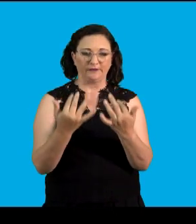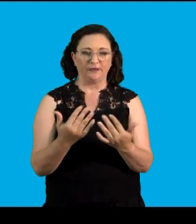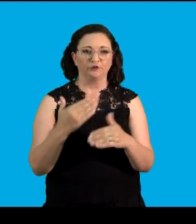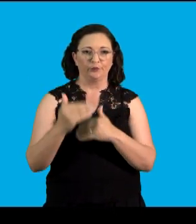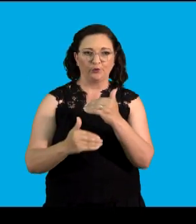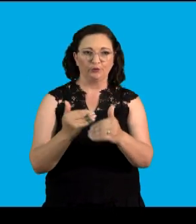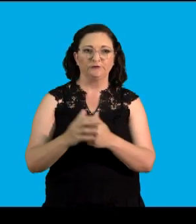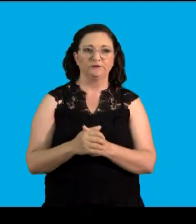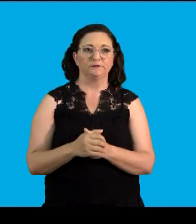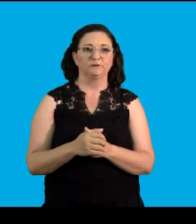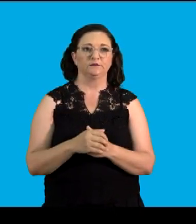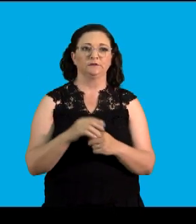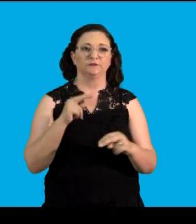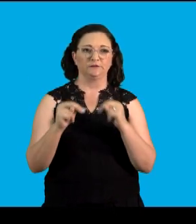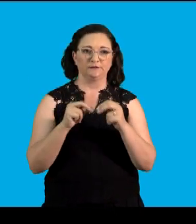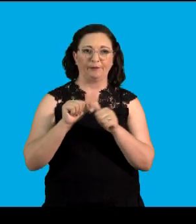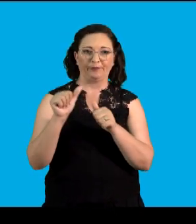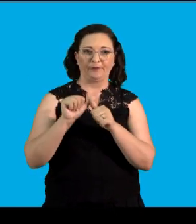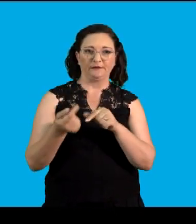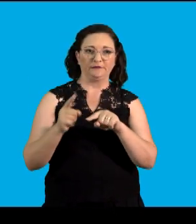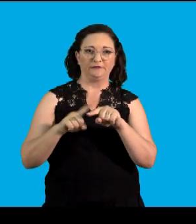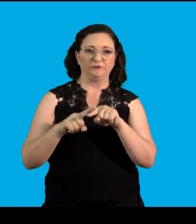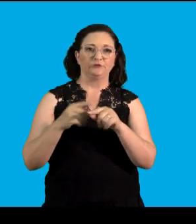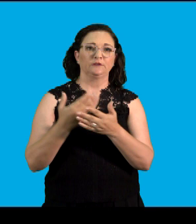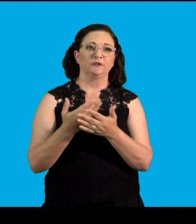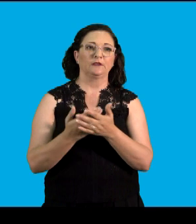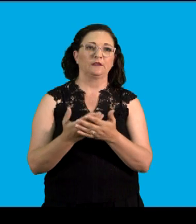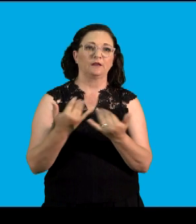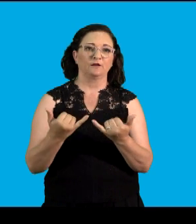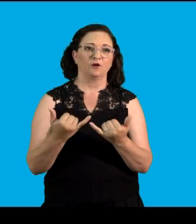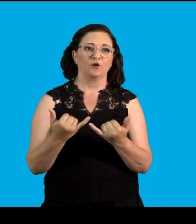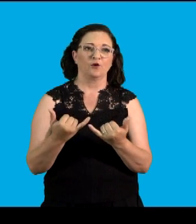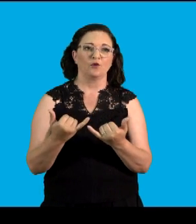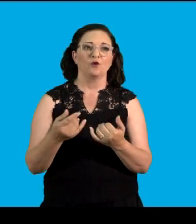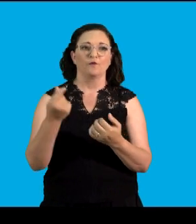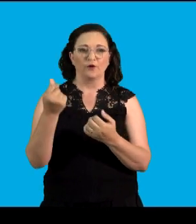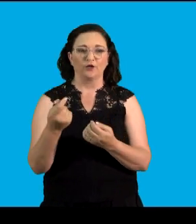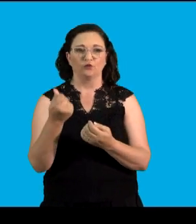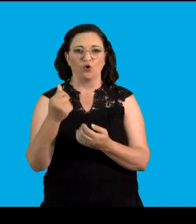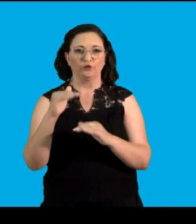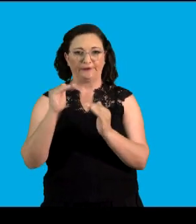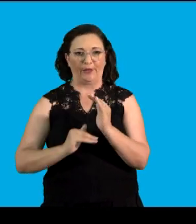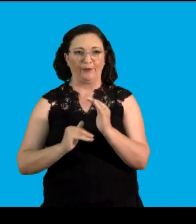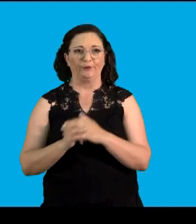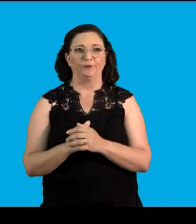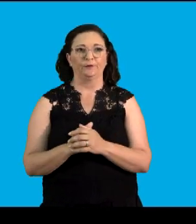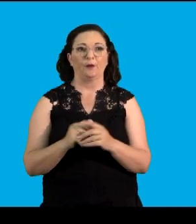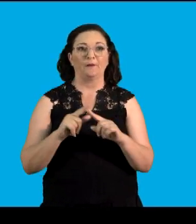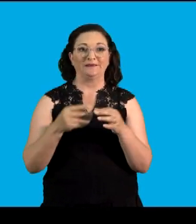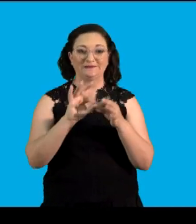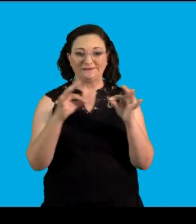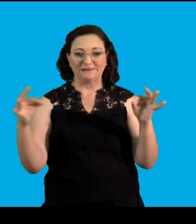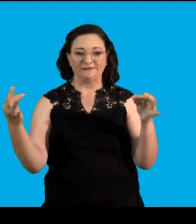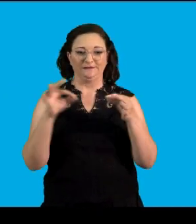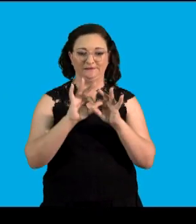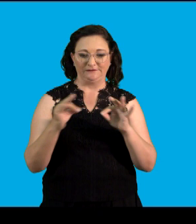processes. Negotiate better interest rates in order to keep financial costs down. What can you see here? It's the full sentences.